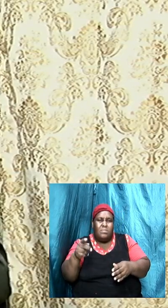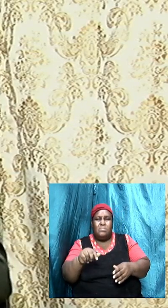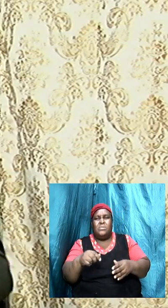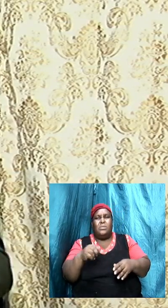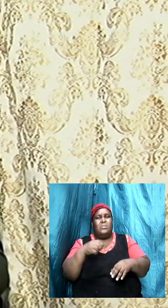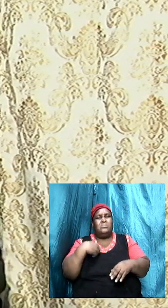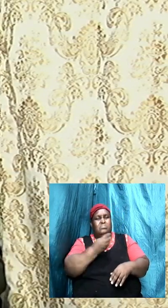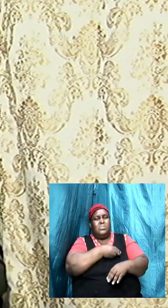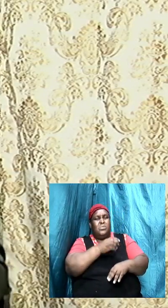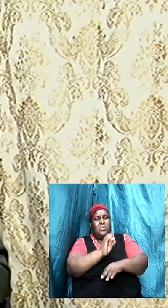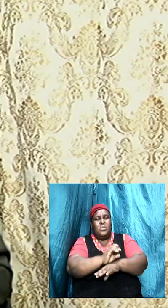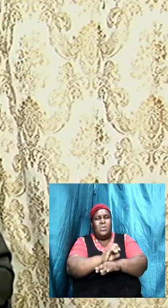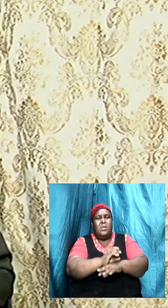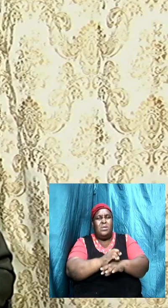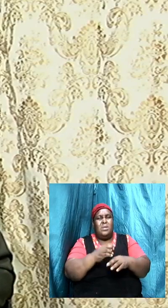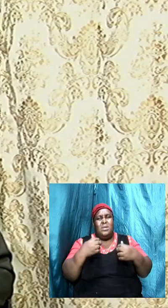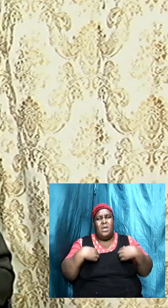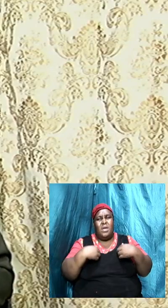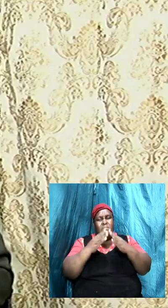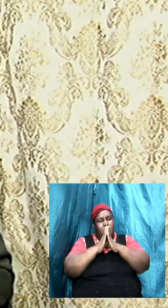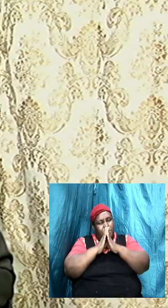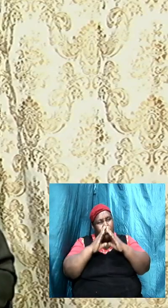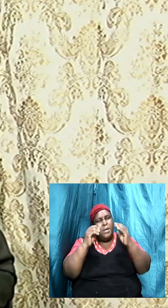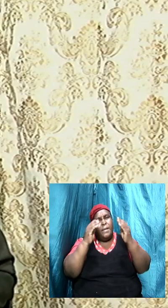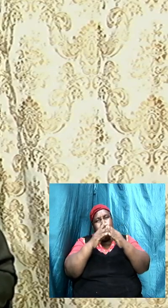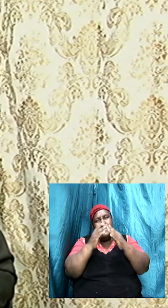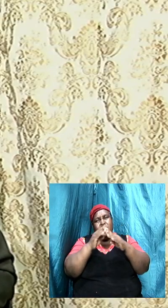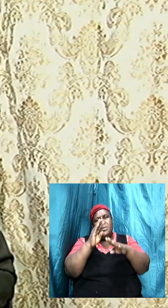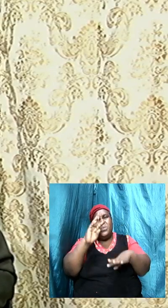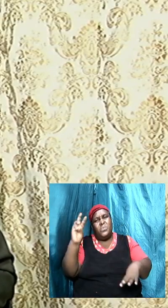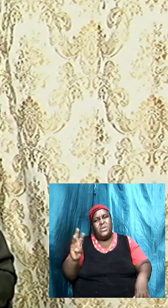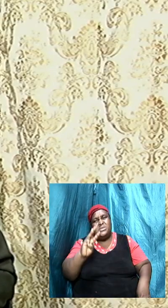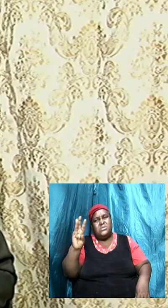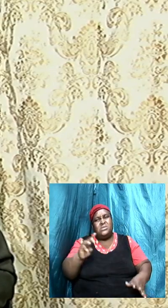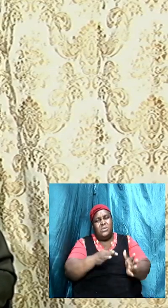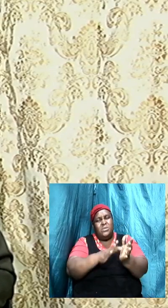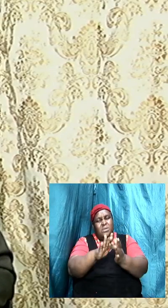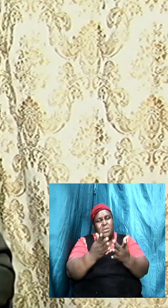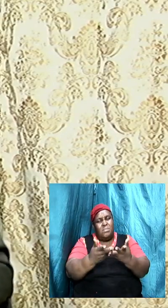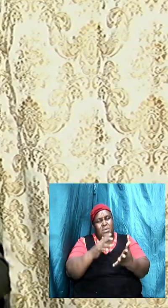had a prayer meeting on Wednesday with Bible study.